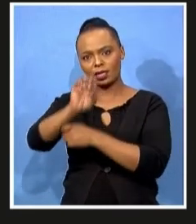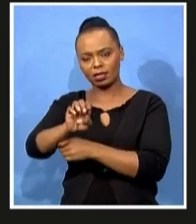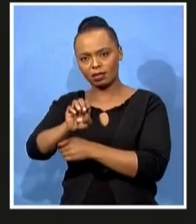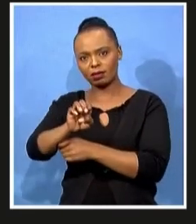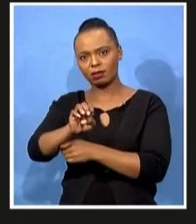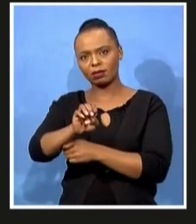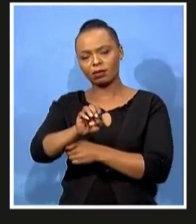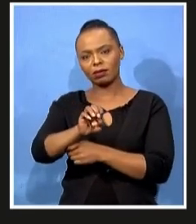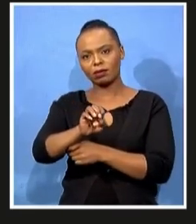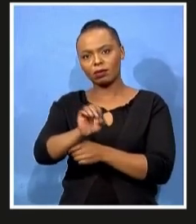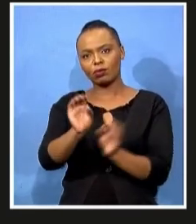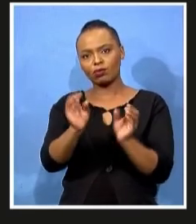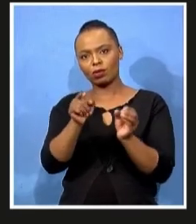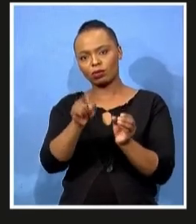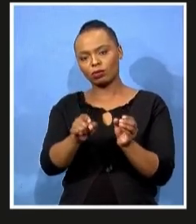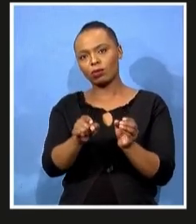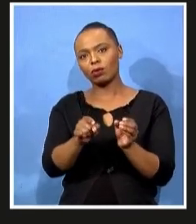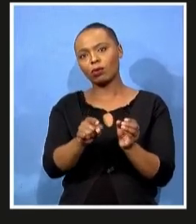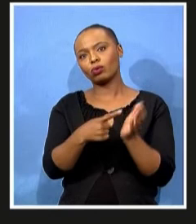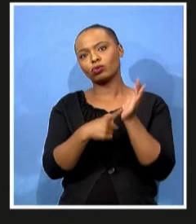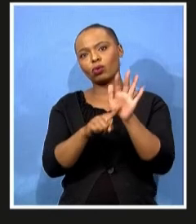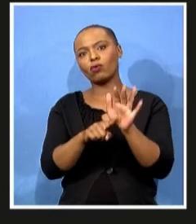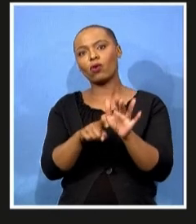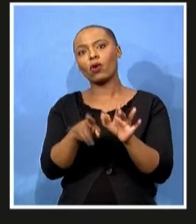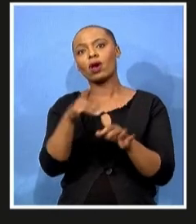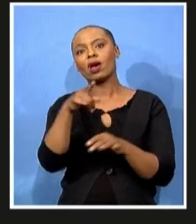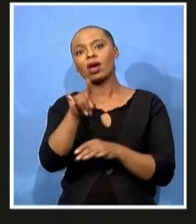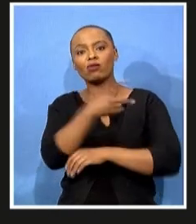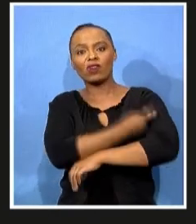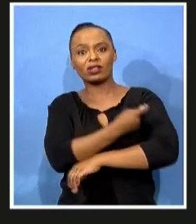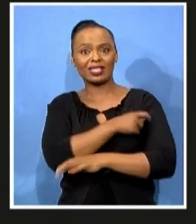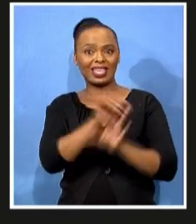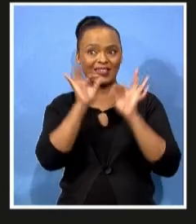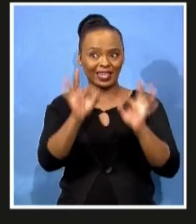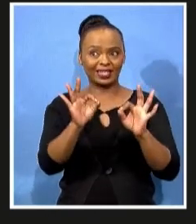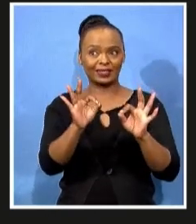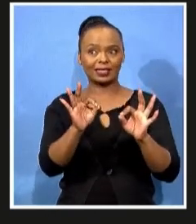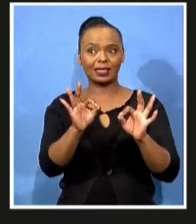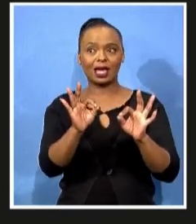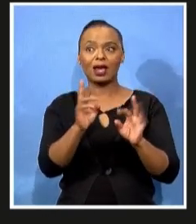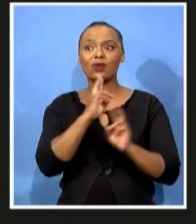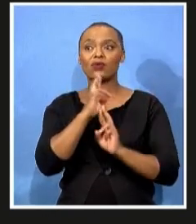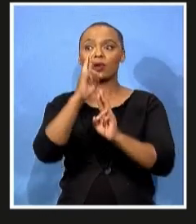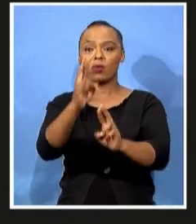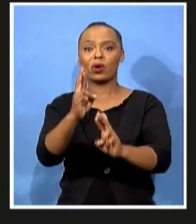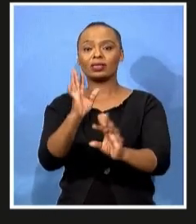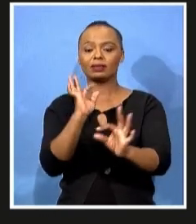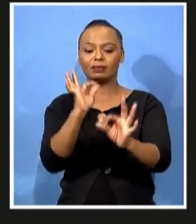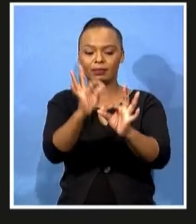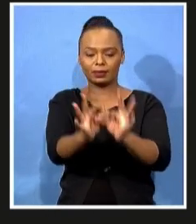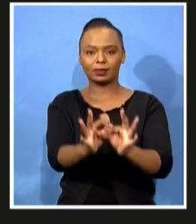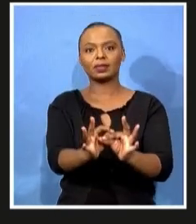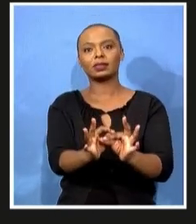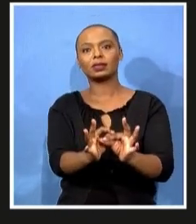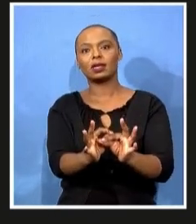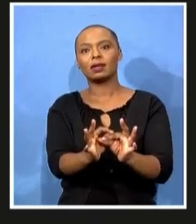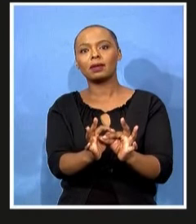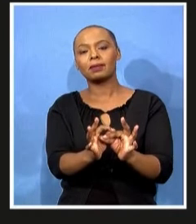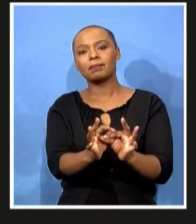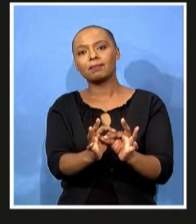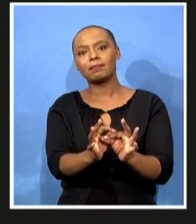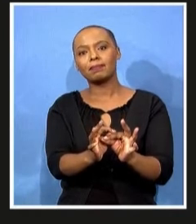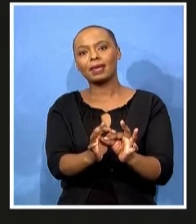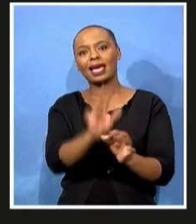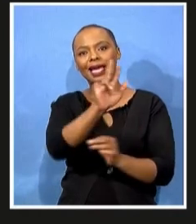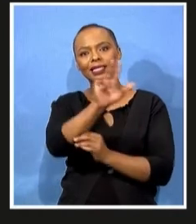effectiveness. So the report specified that the trials indicated 83% reduction in COVID